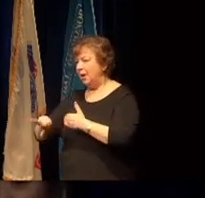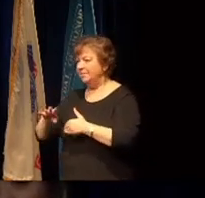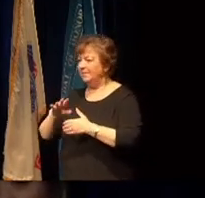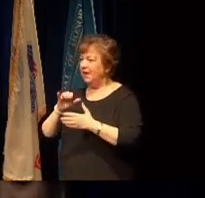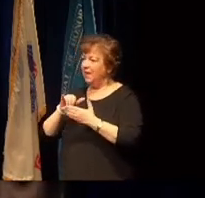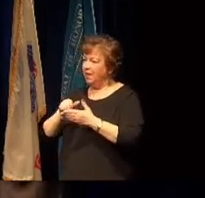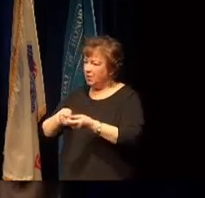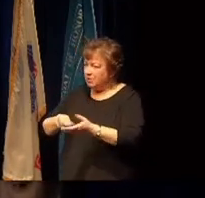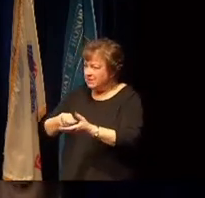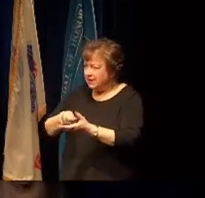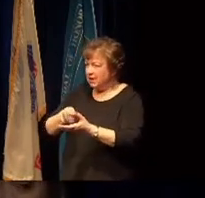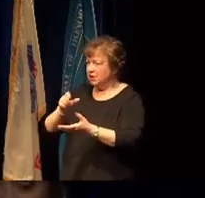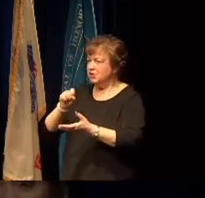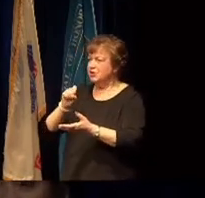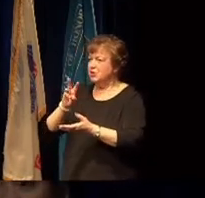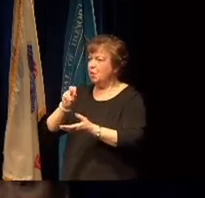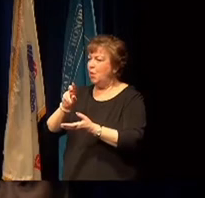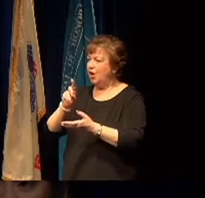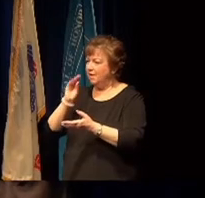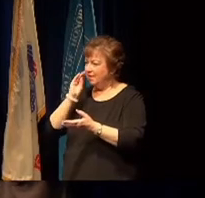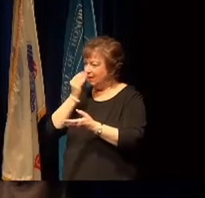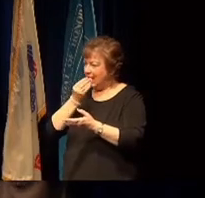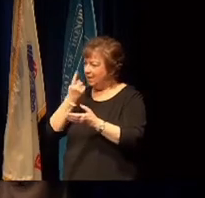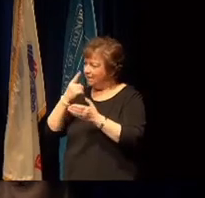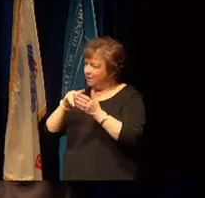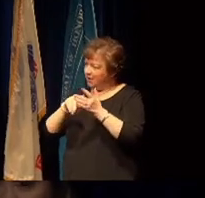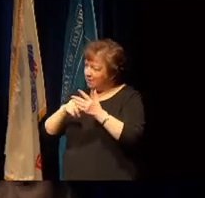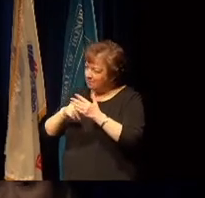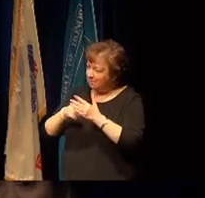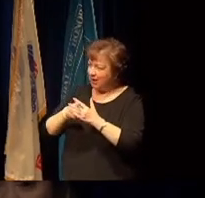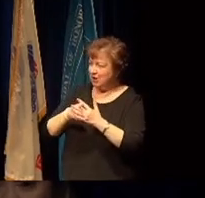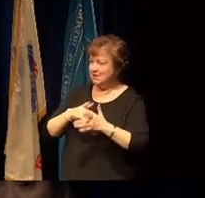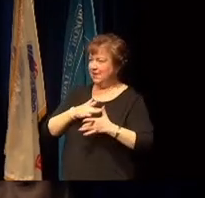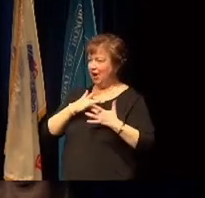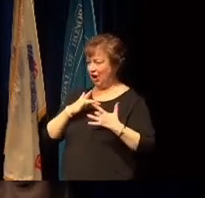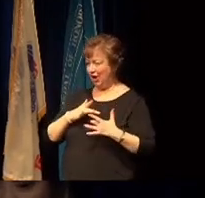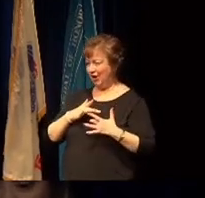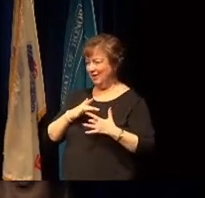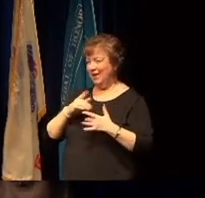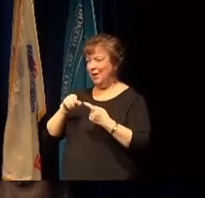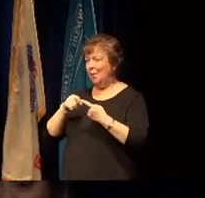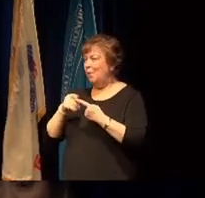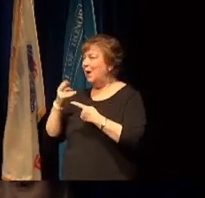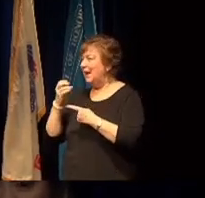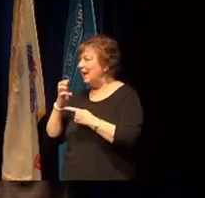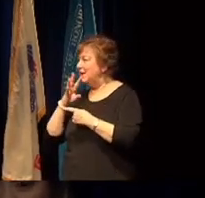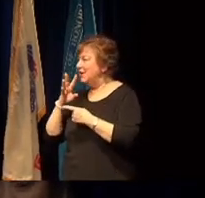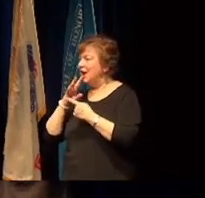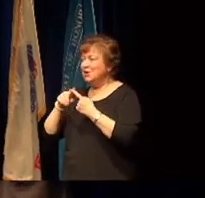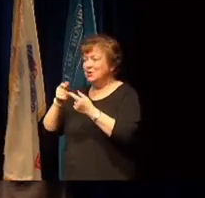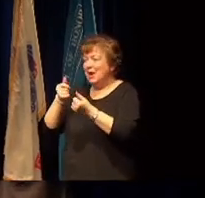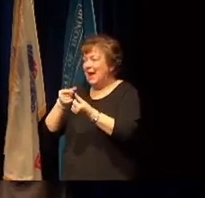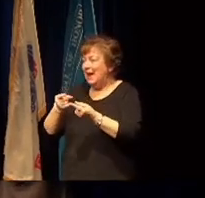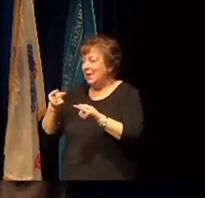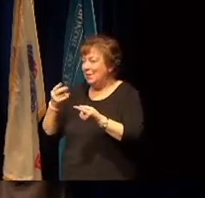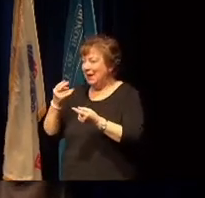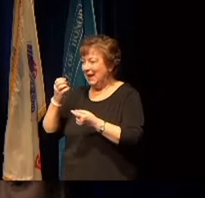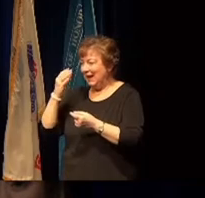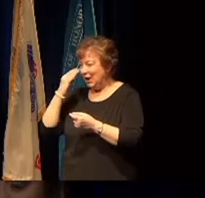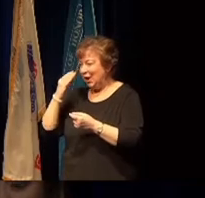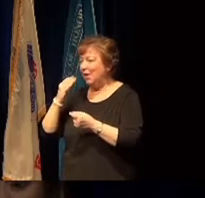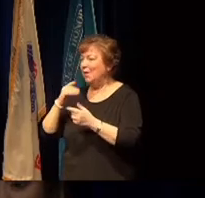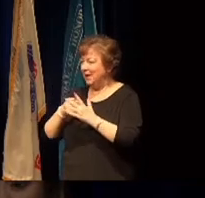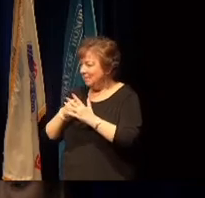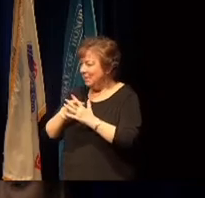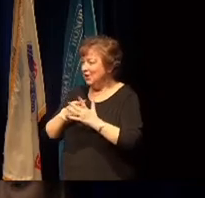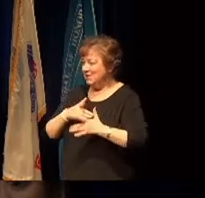each recipient, which is exactly what my papa did when he spoke to anyone that he knew. My papa, a true man